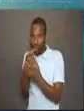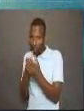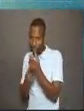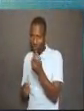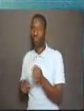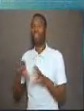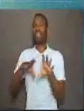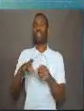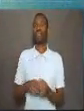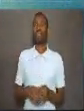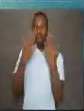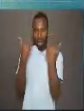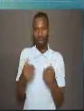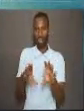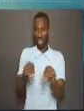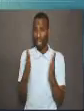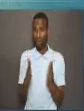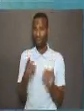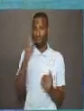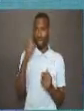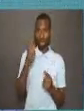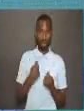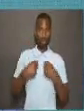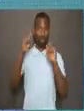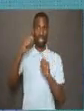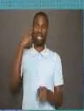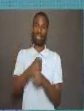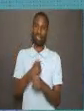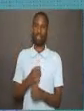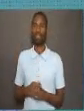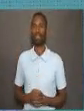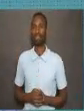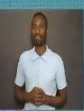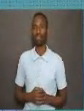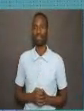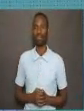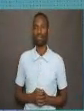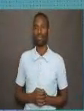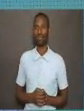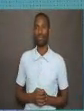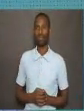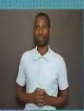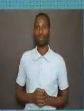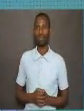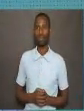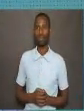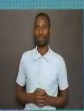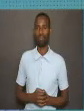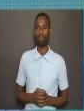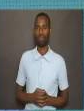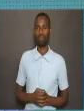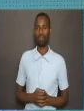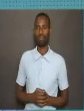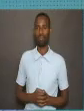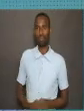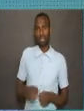Students, let us do an activity. Consider what would occur if the heat sink in